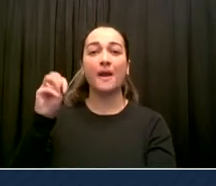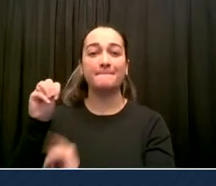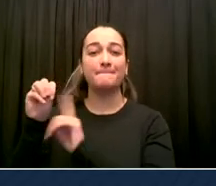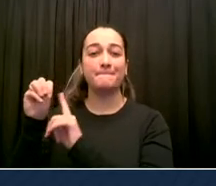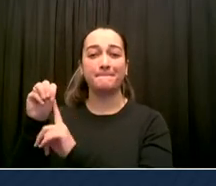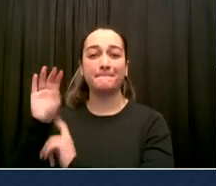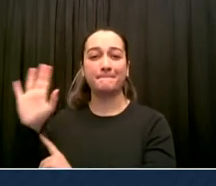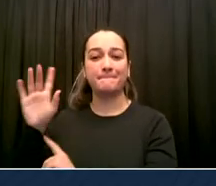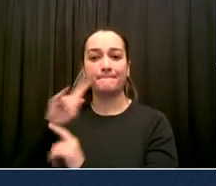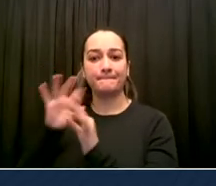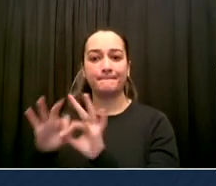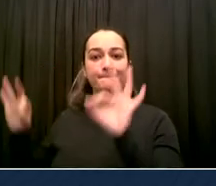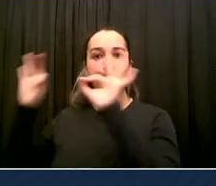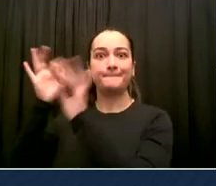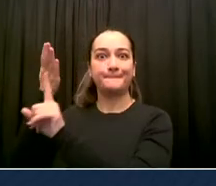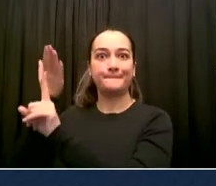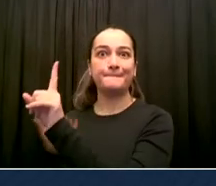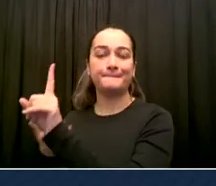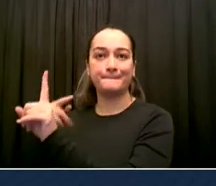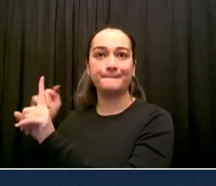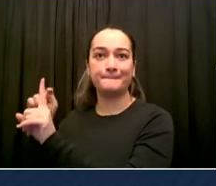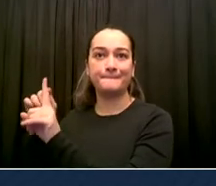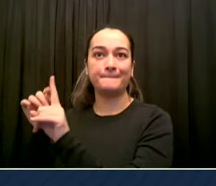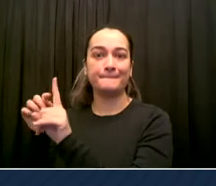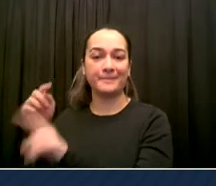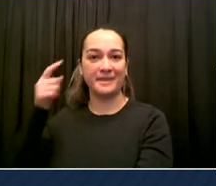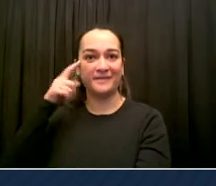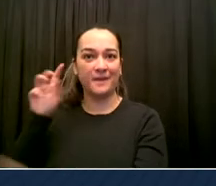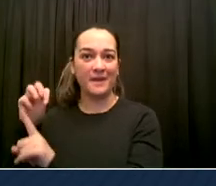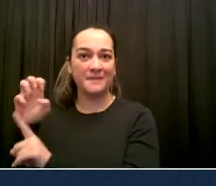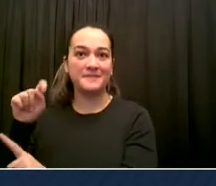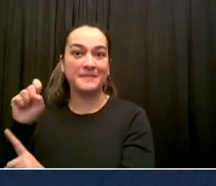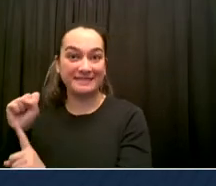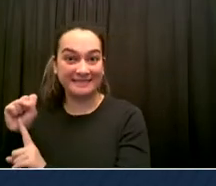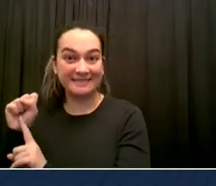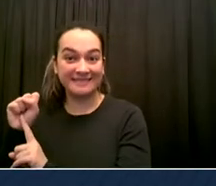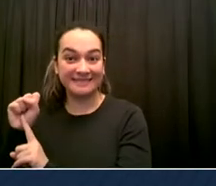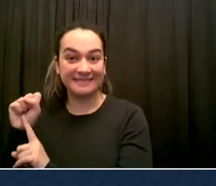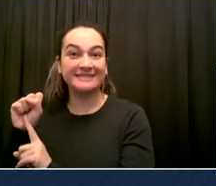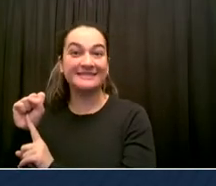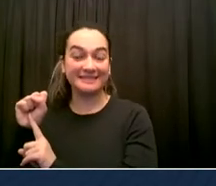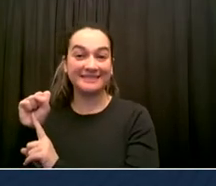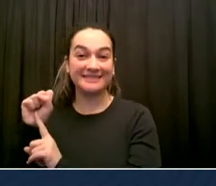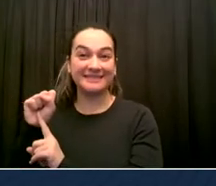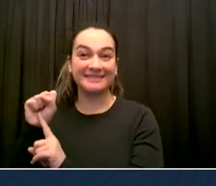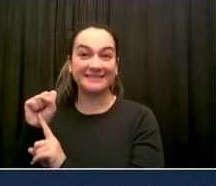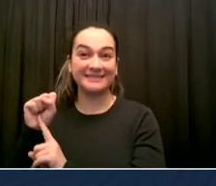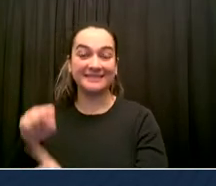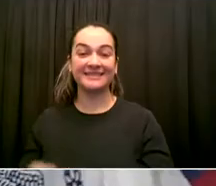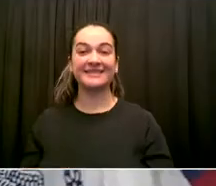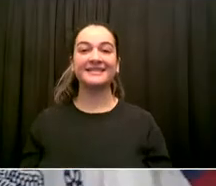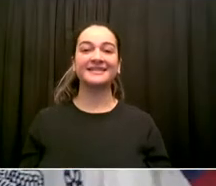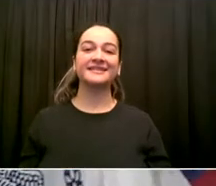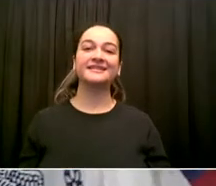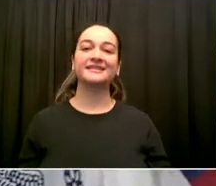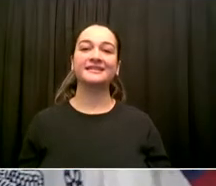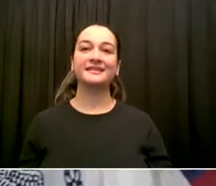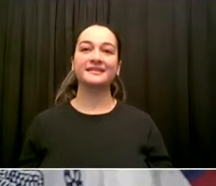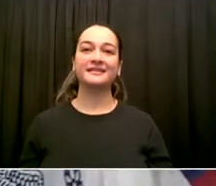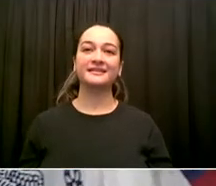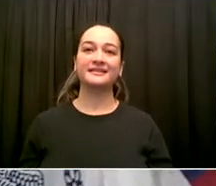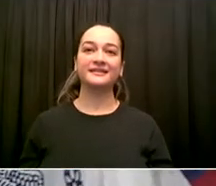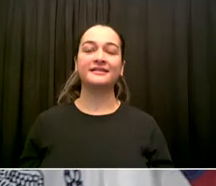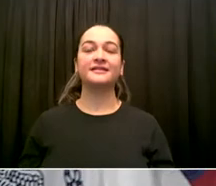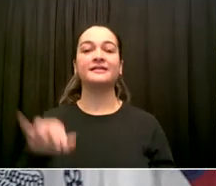and for all of New York City. Now, this idea, this, we all know what it means. More offense, more hitting, more displays